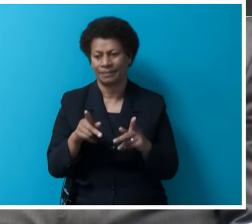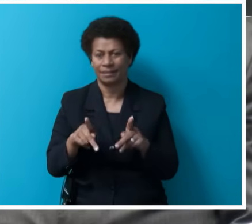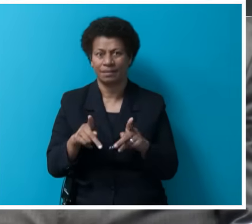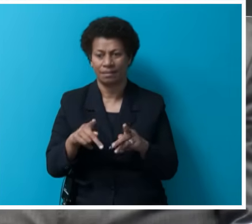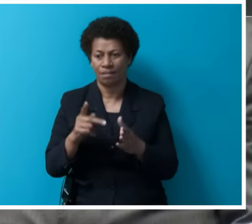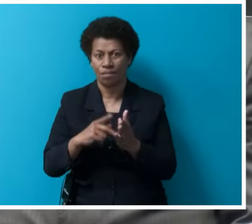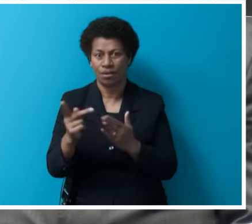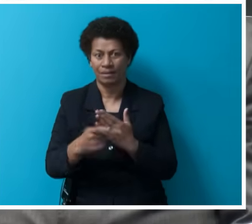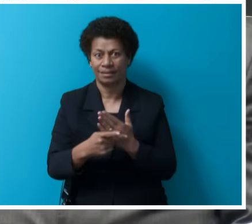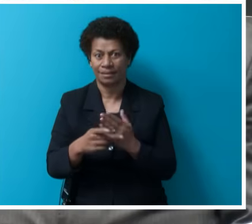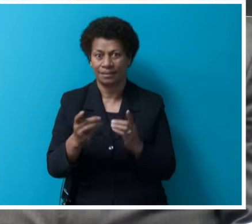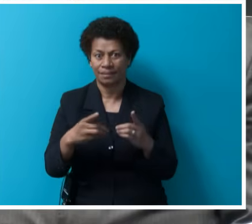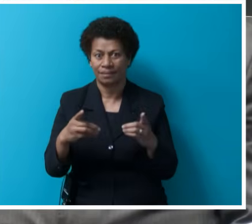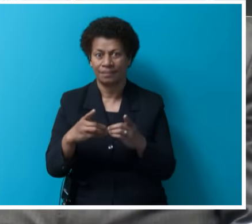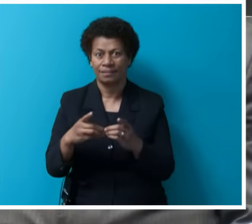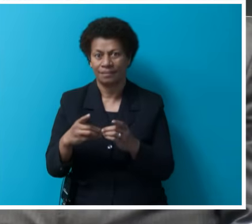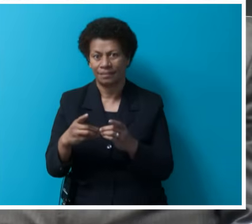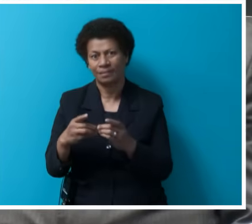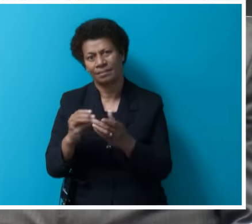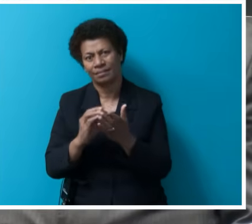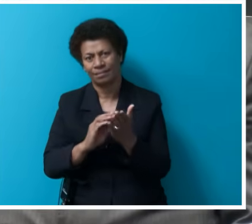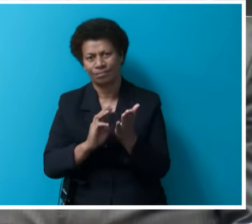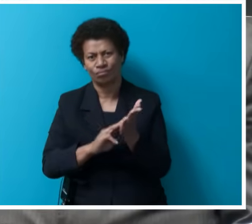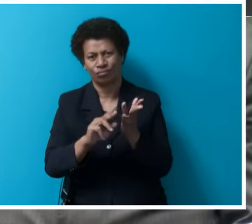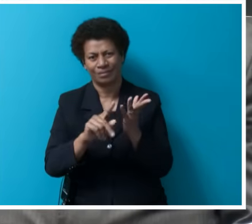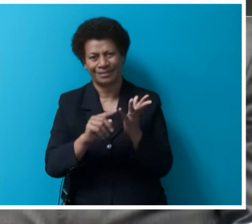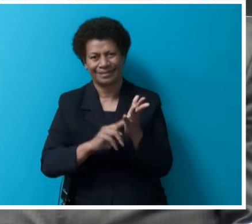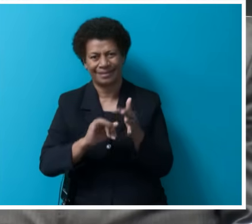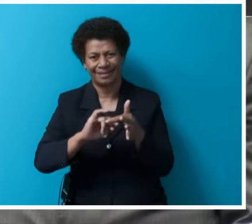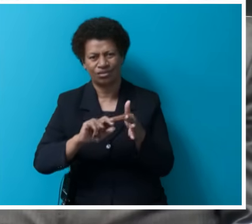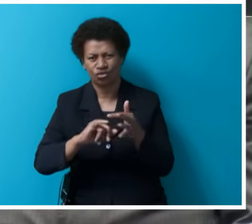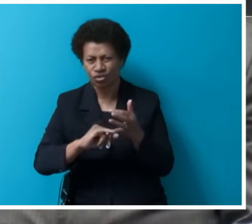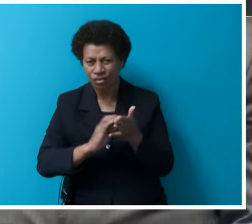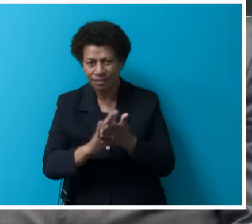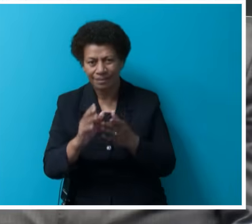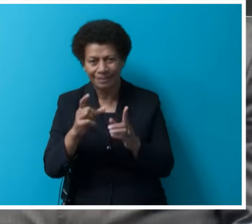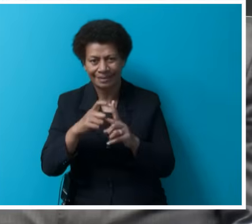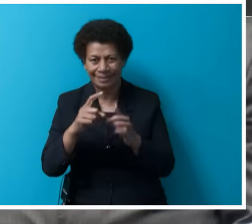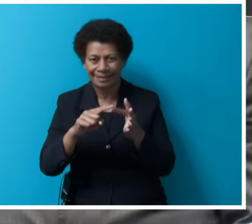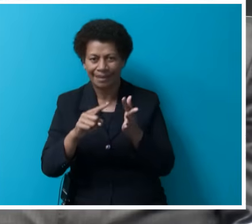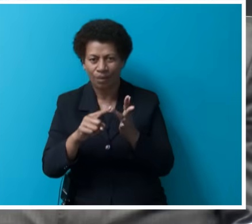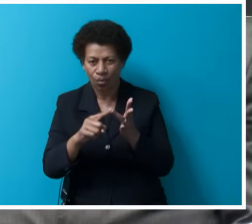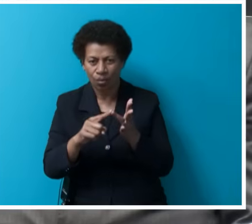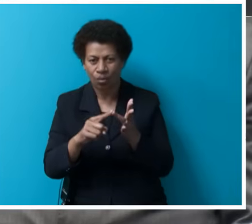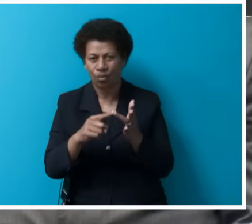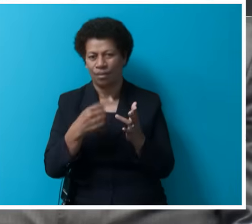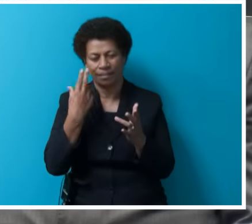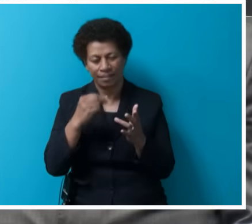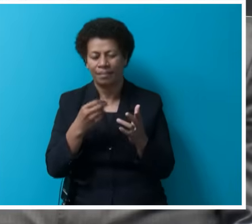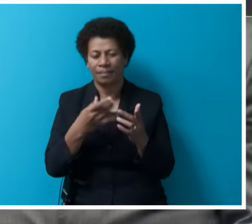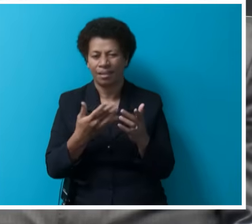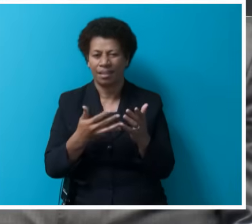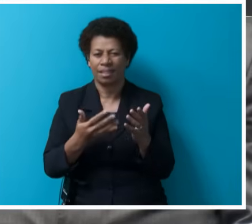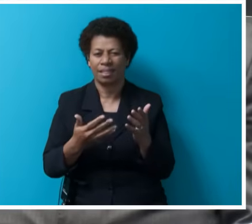Asenada Lewarabu, Ansar Ali, Vinay Singh, Koral Gavindi, Shalen Kumar, Devika Sen, Al Zaid